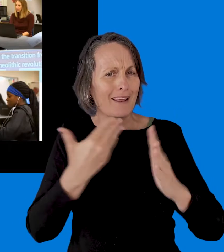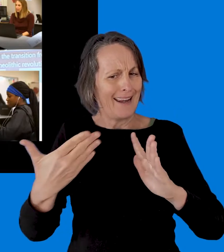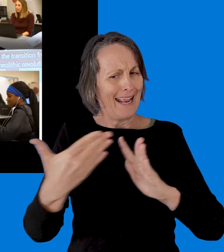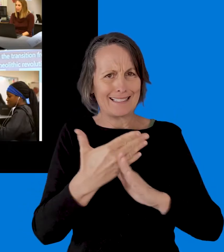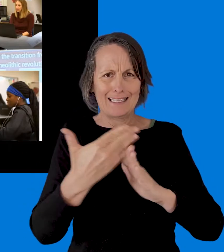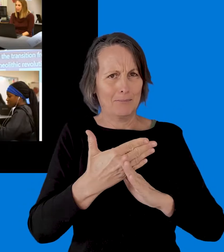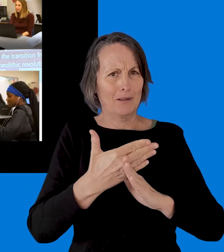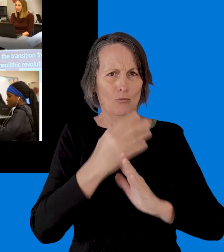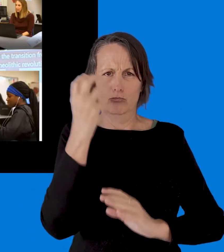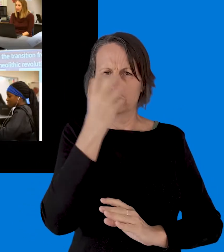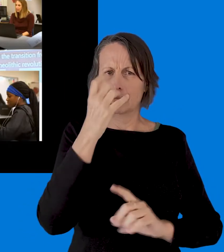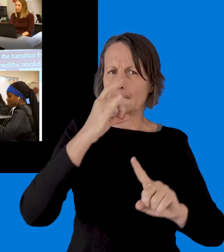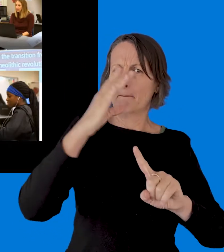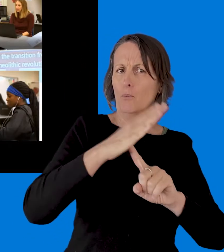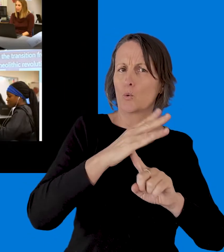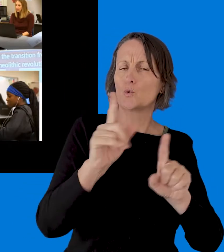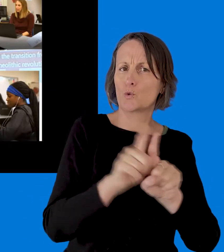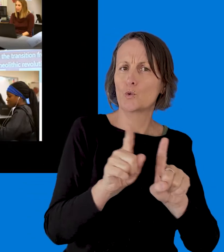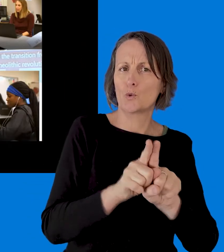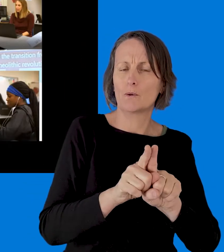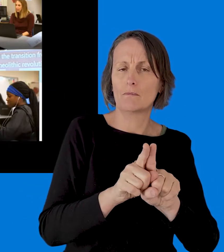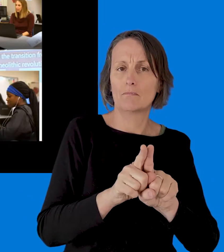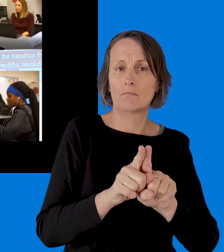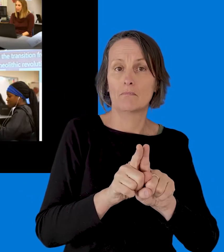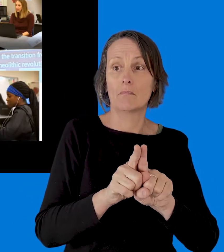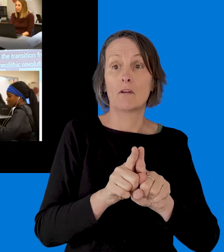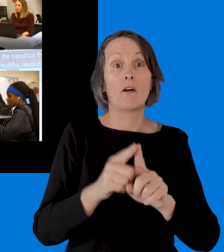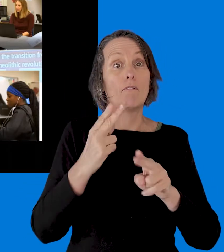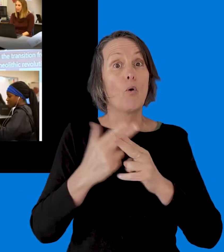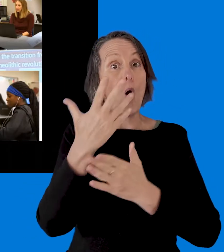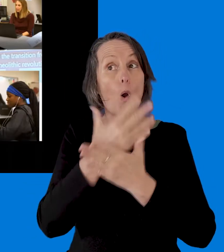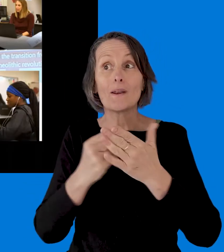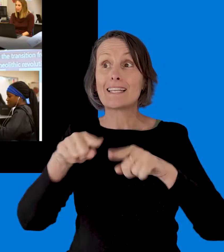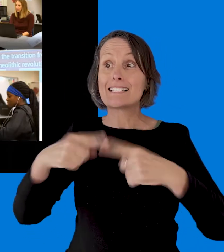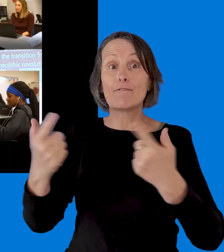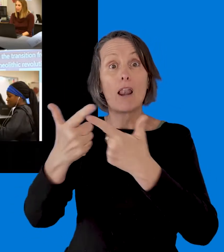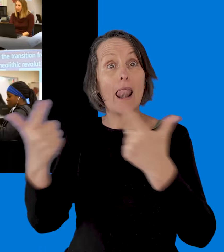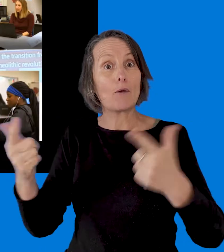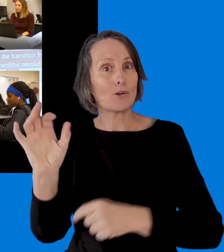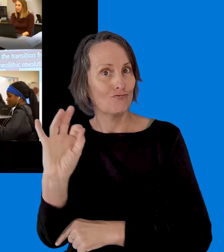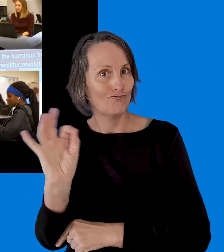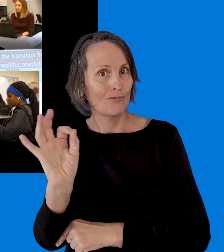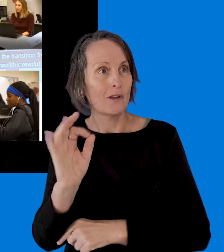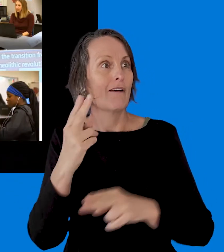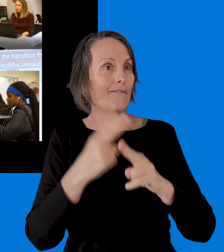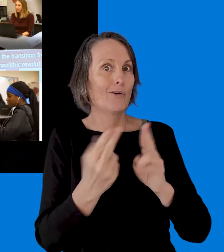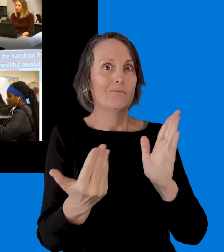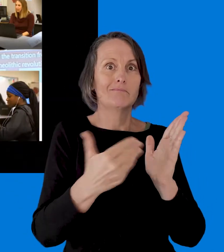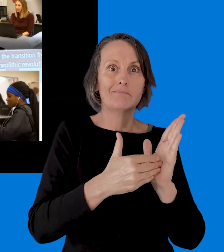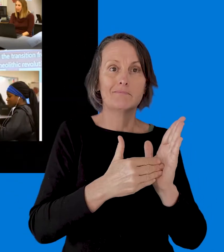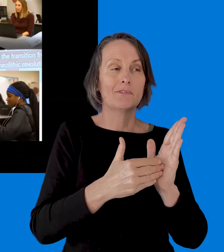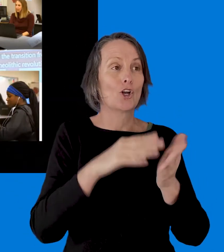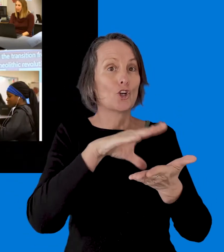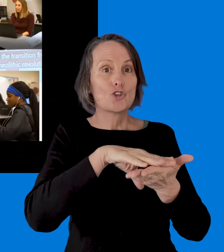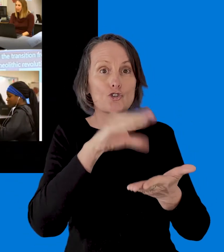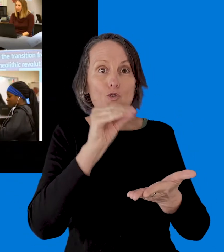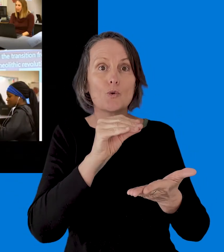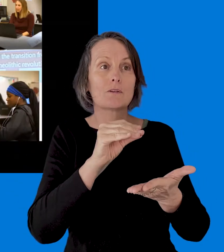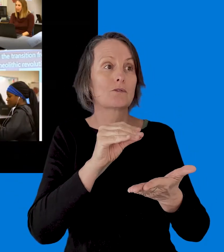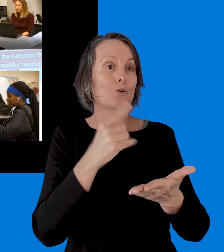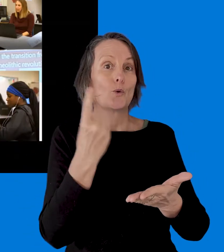downplay the accessibility uses of this. This is used not just for multilingual communication, but also